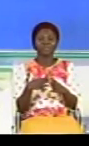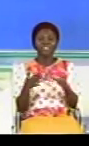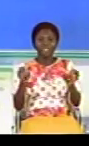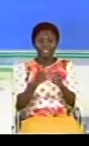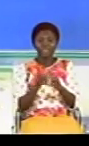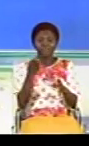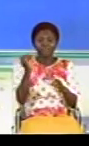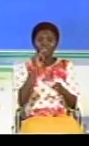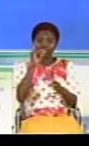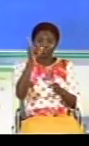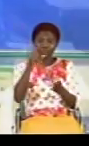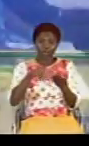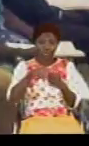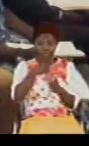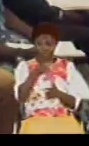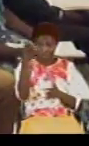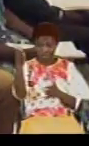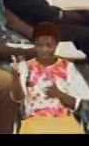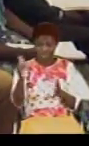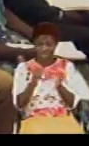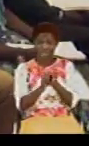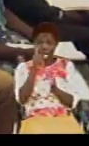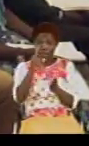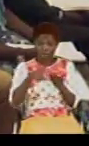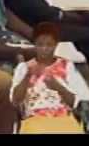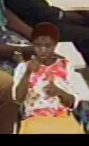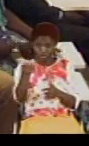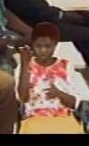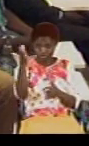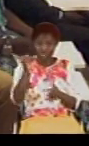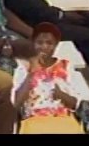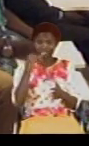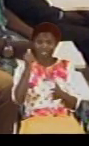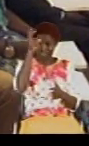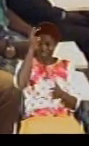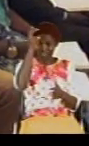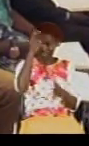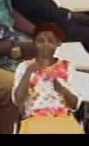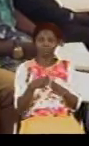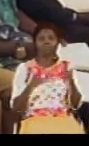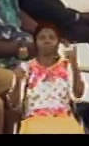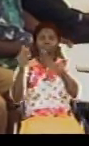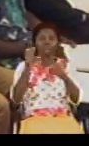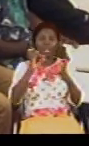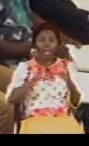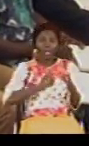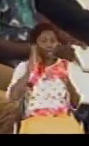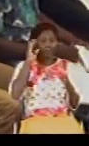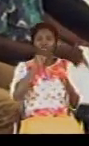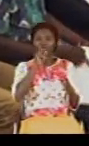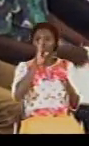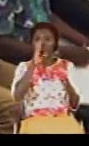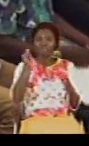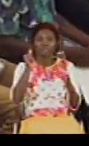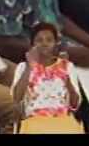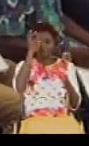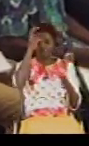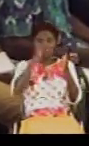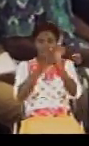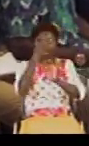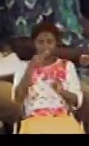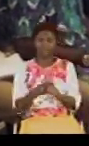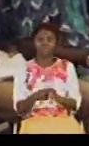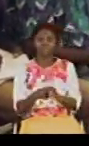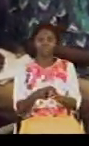be a devil. I said, I will not be a devil. You see, genuine repentance,